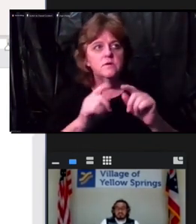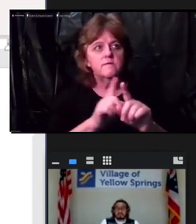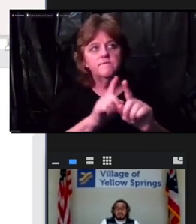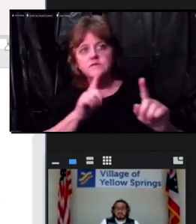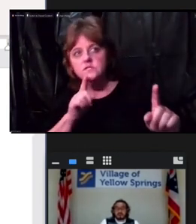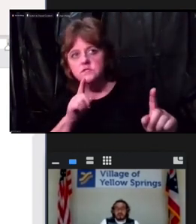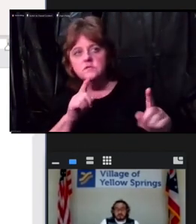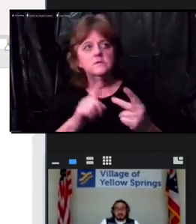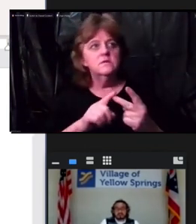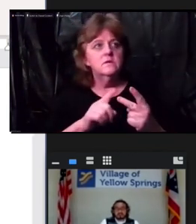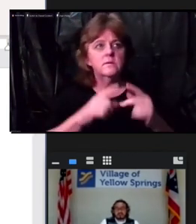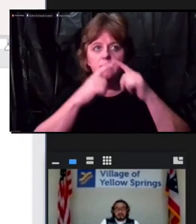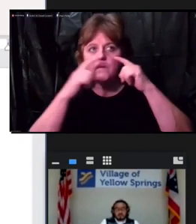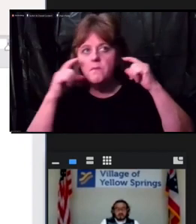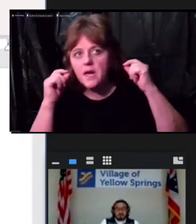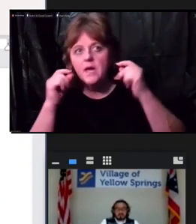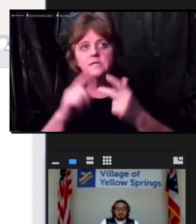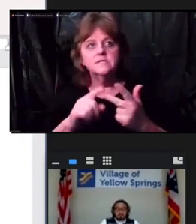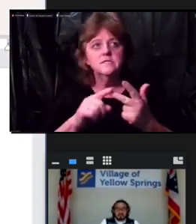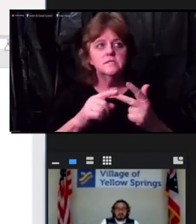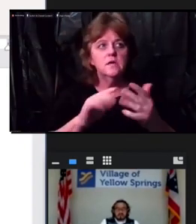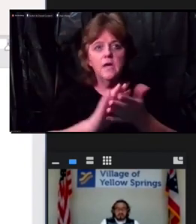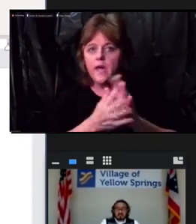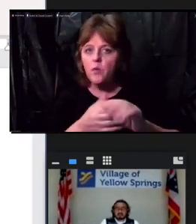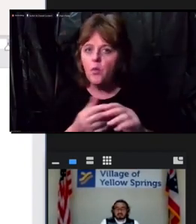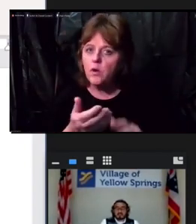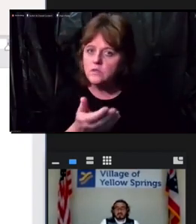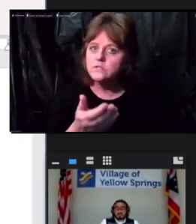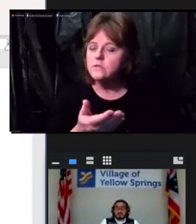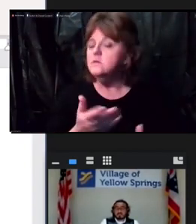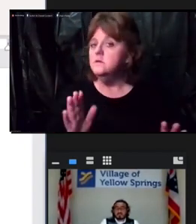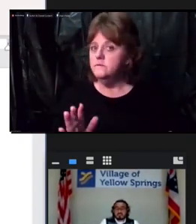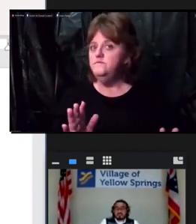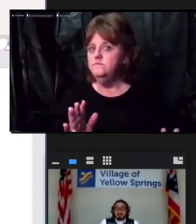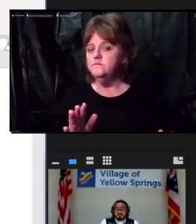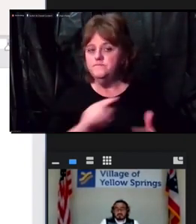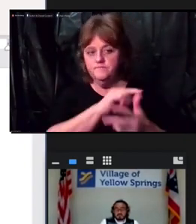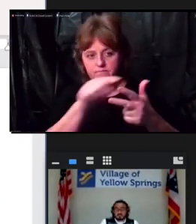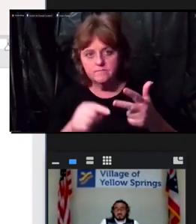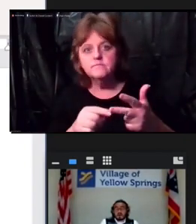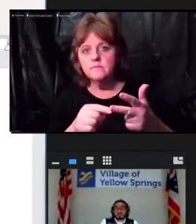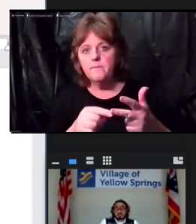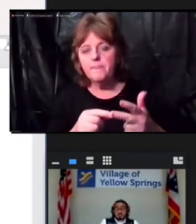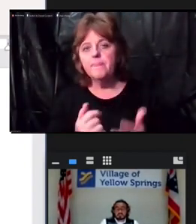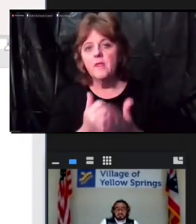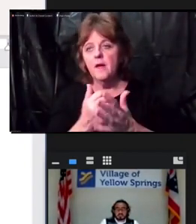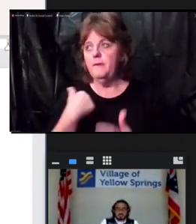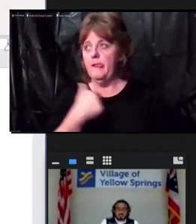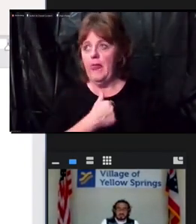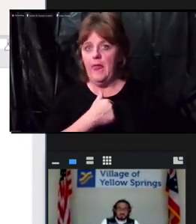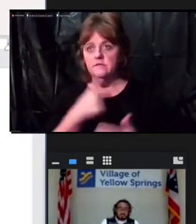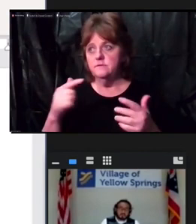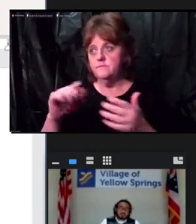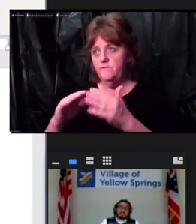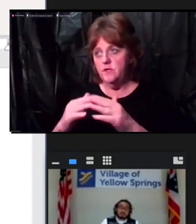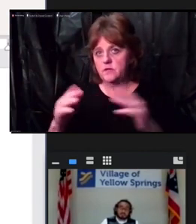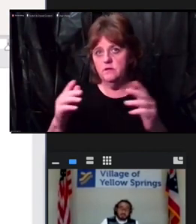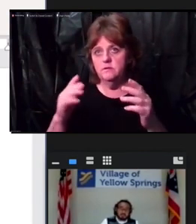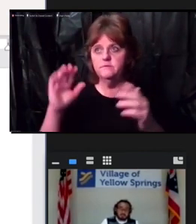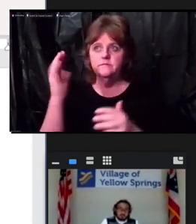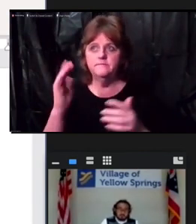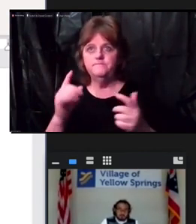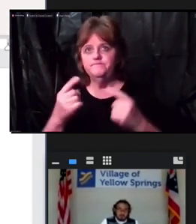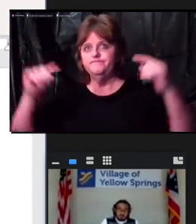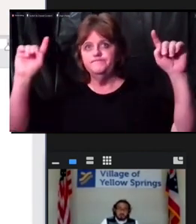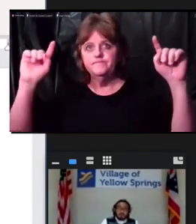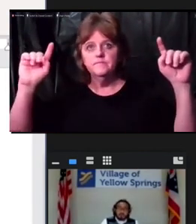and wearing the mask and hand washing. And that's what's leading to us being successful as a